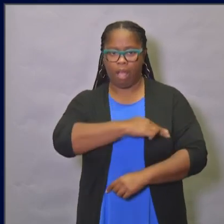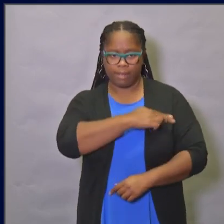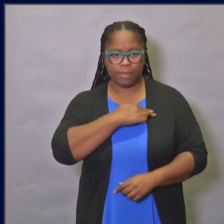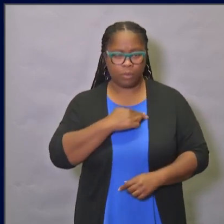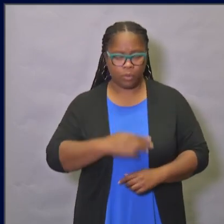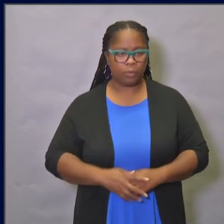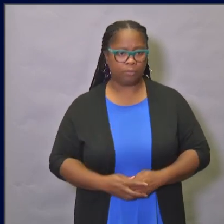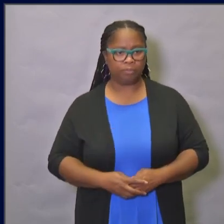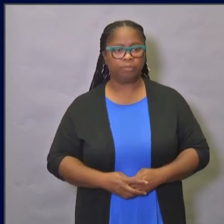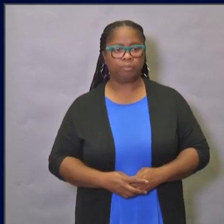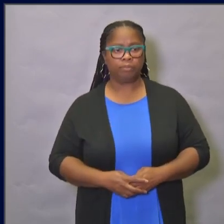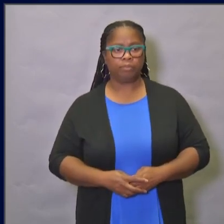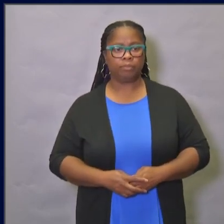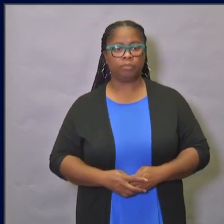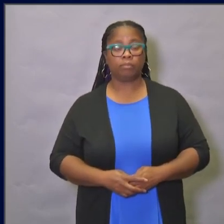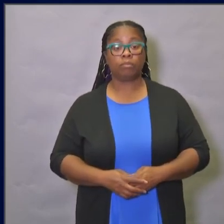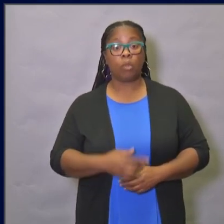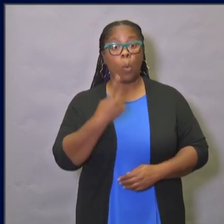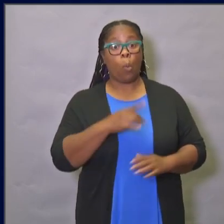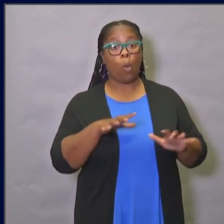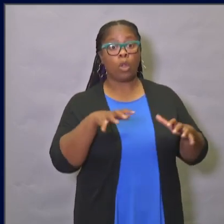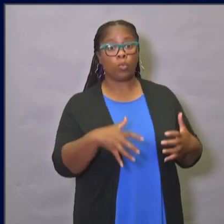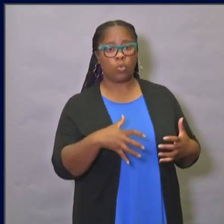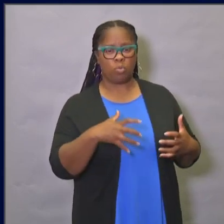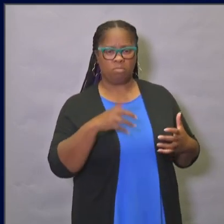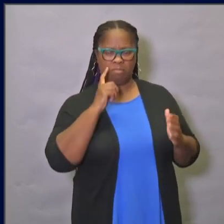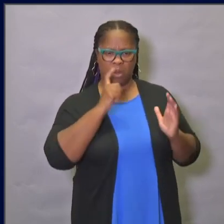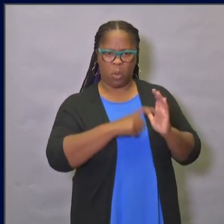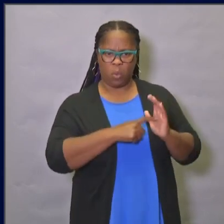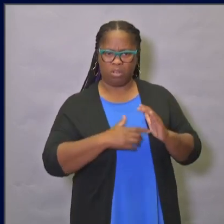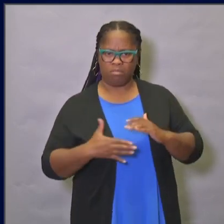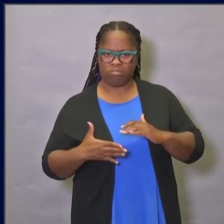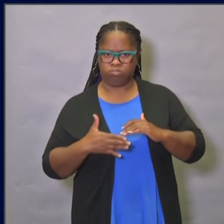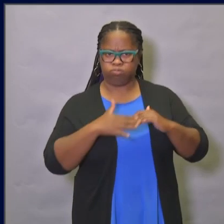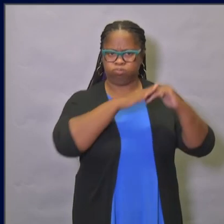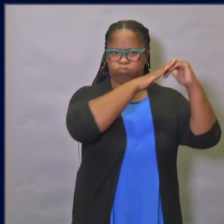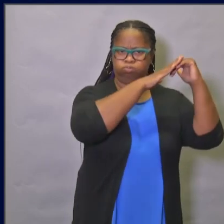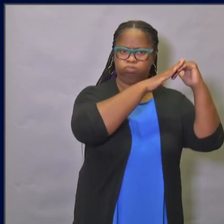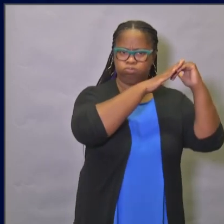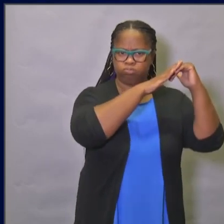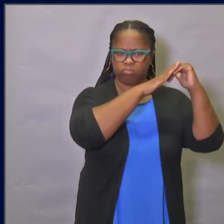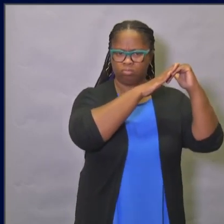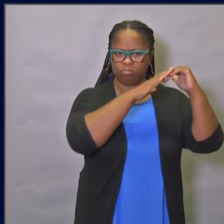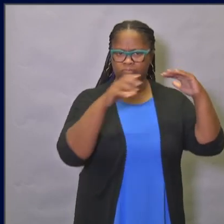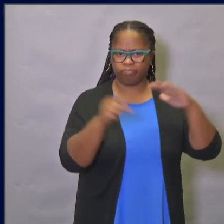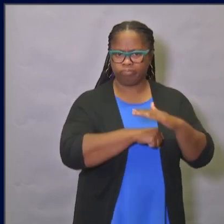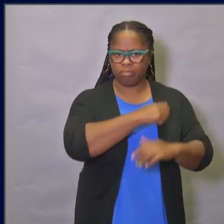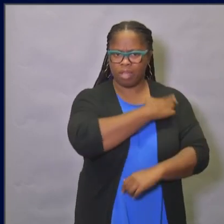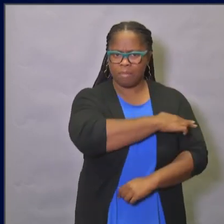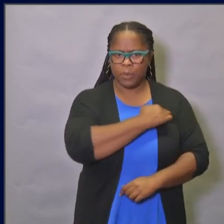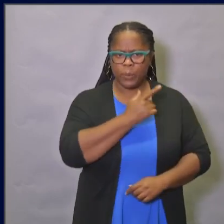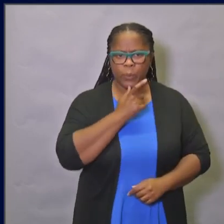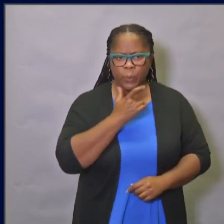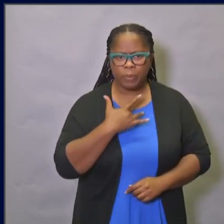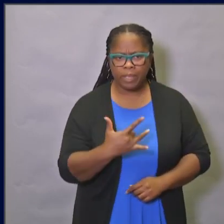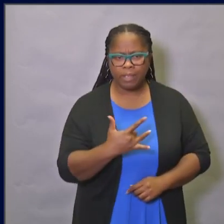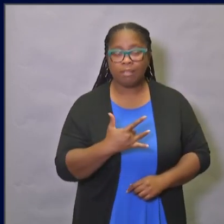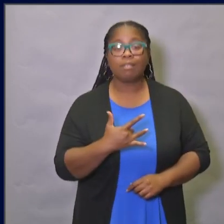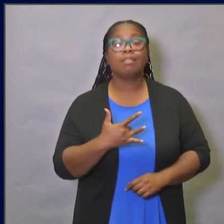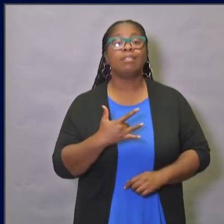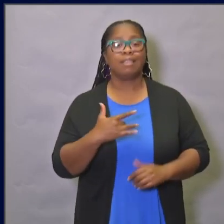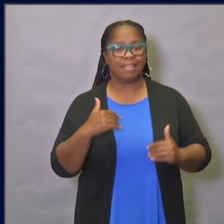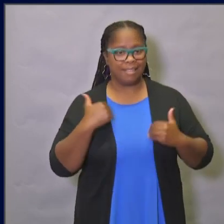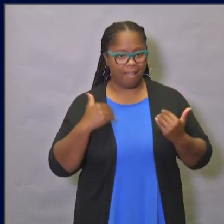patients. The one age group with a significant increase in hospitalizations is young adults, people 18